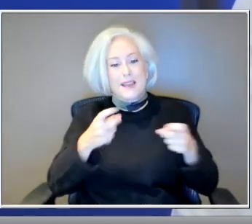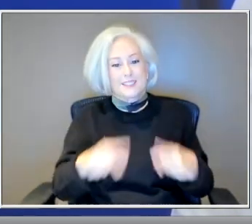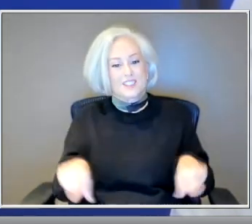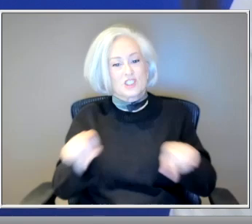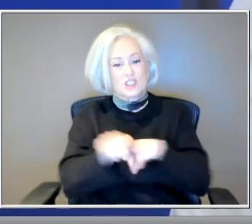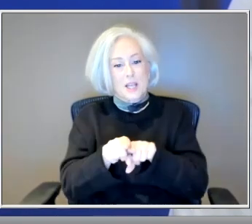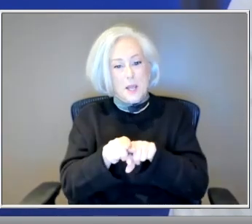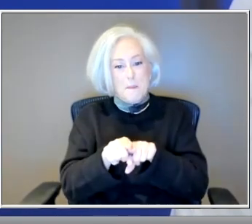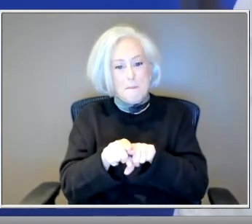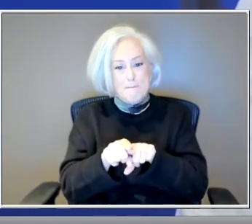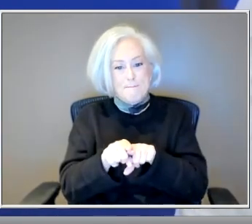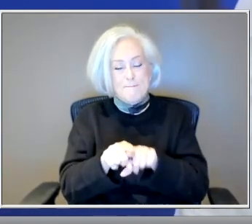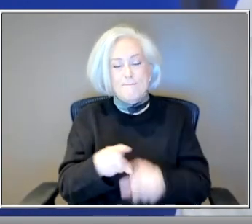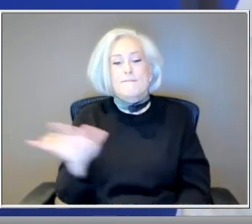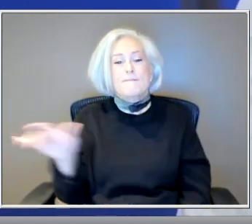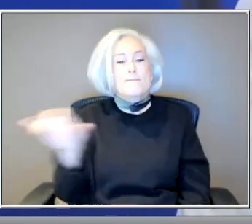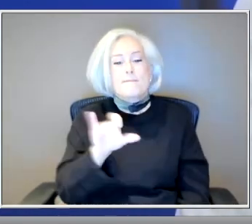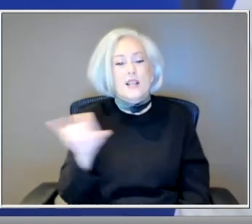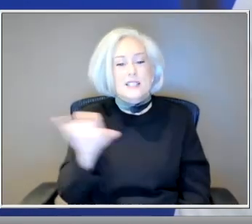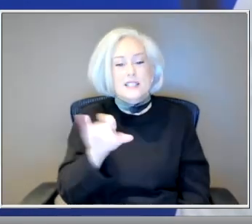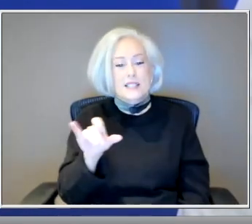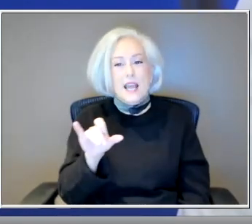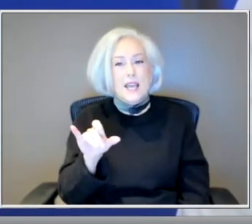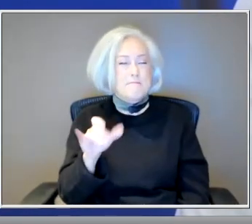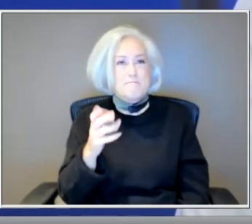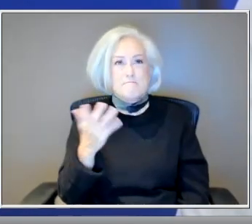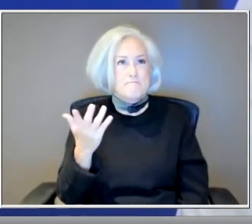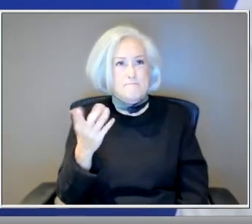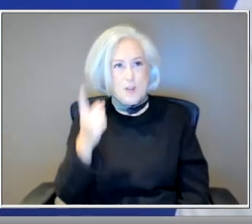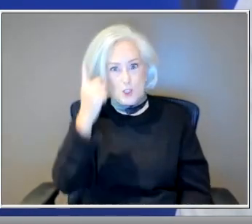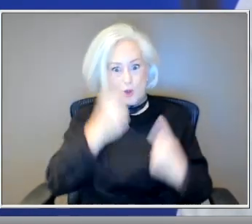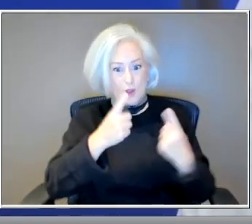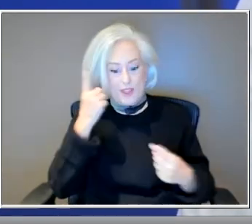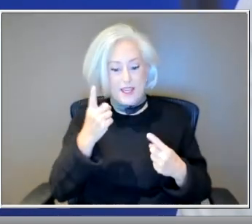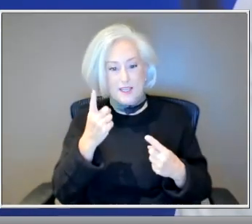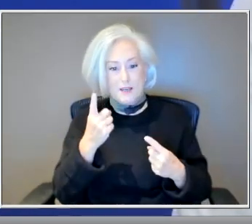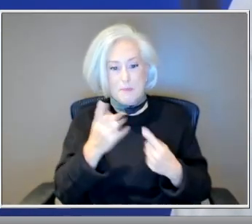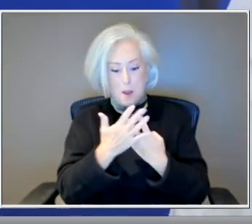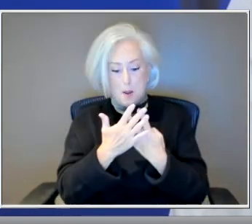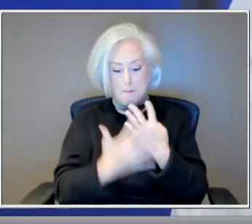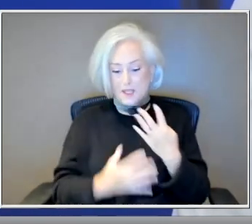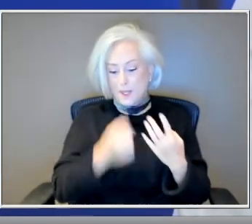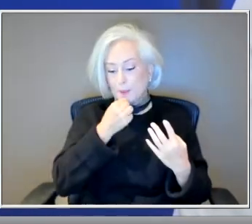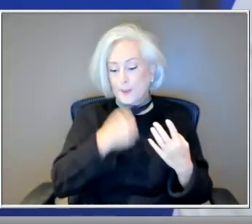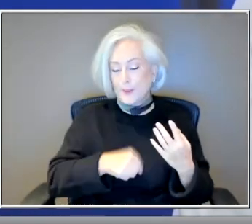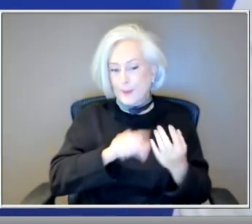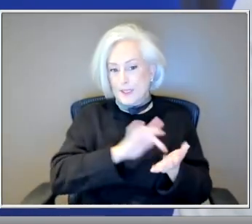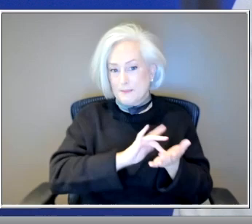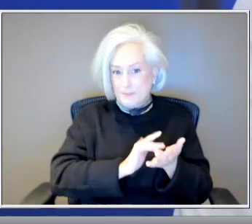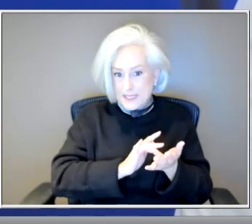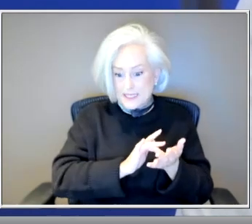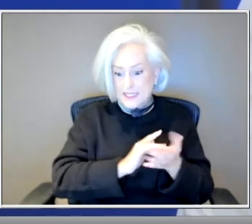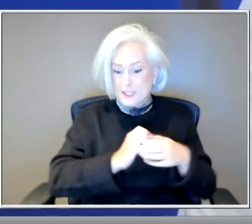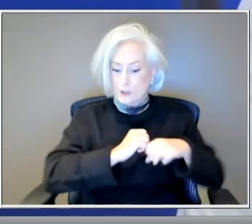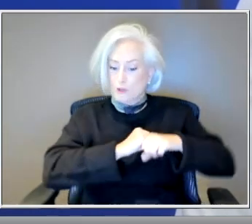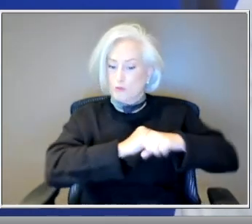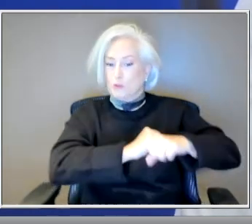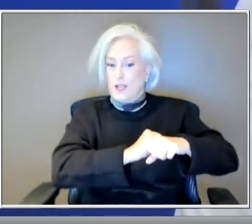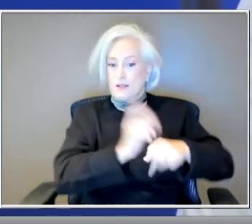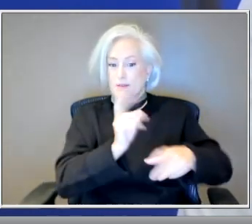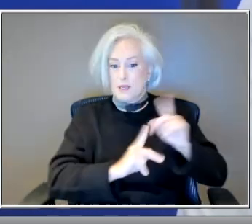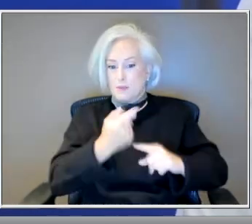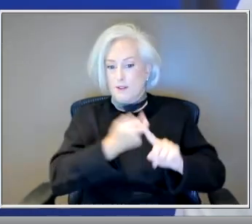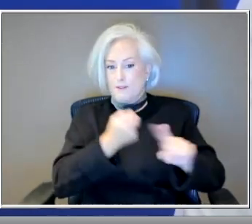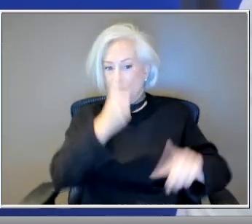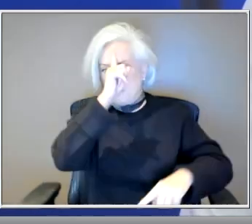kind of almost managed as the same entity. You know, you consider blood thinners, anticoagulation, to protect patients from stroke, and you have